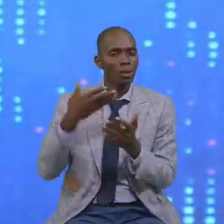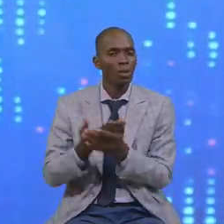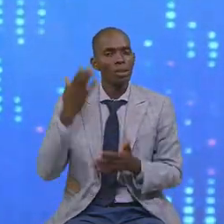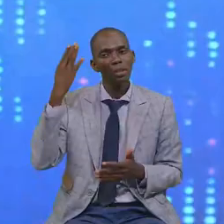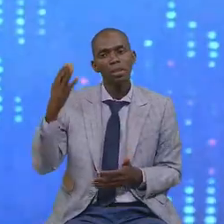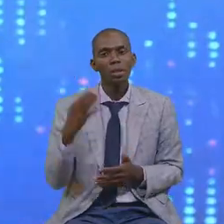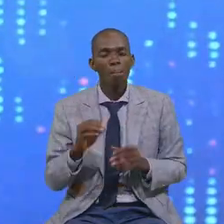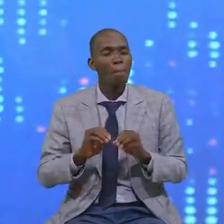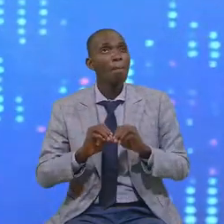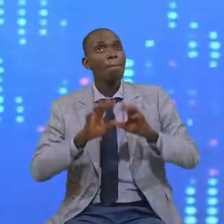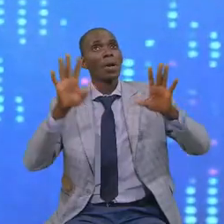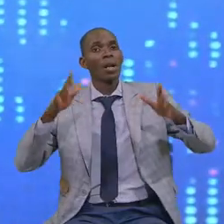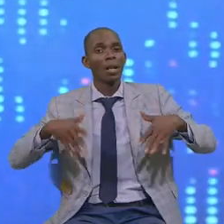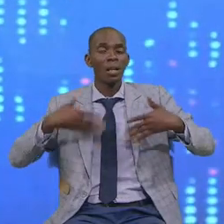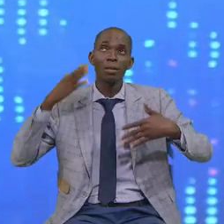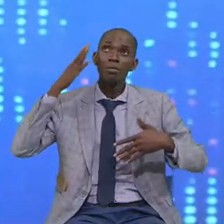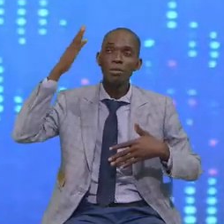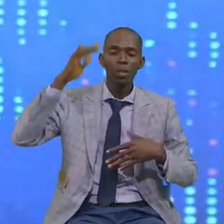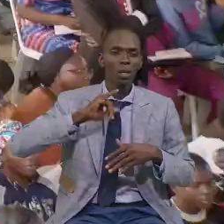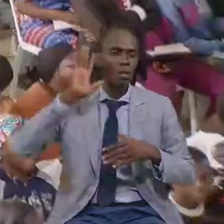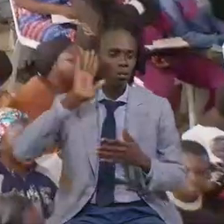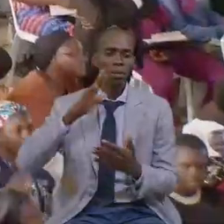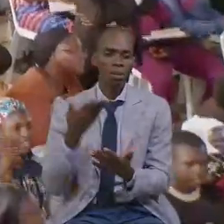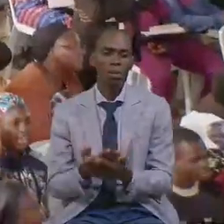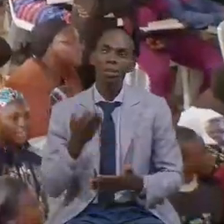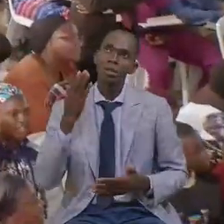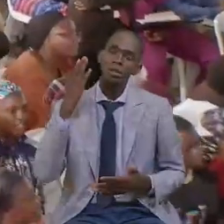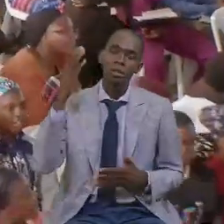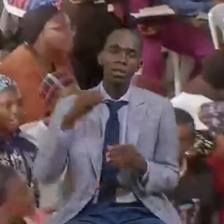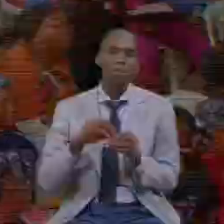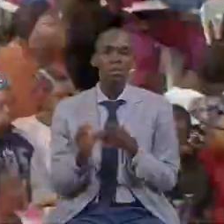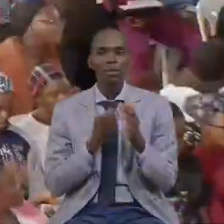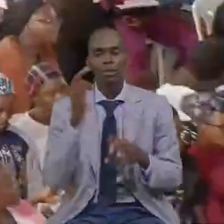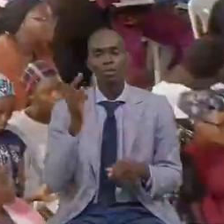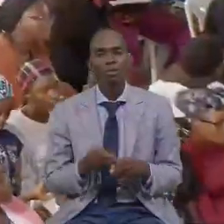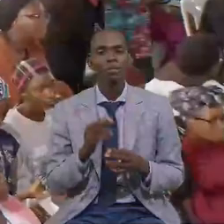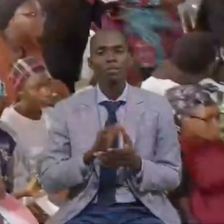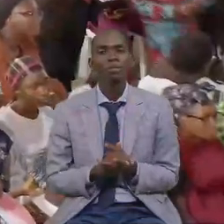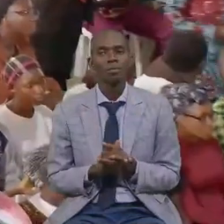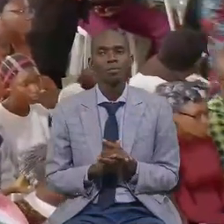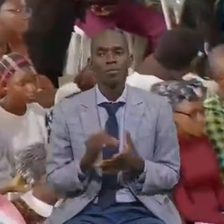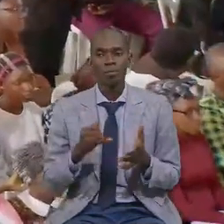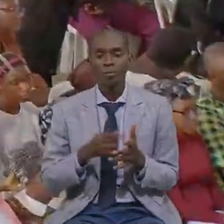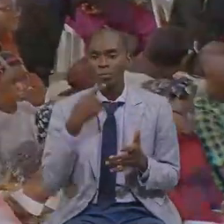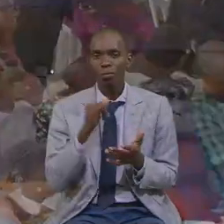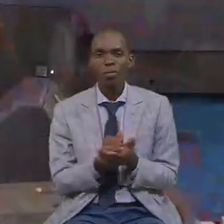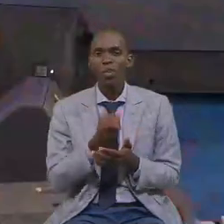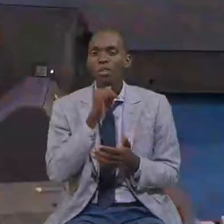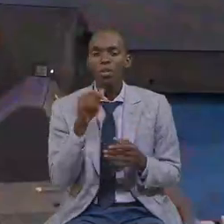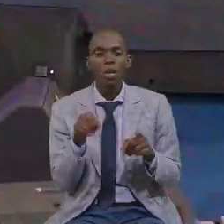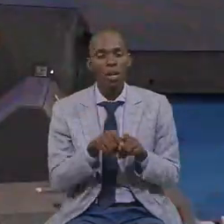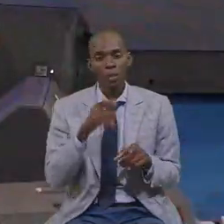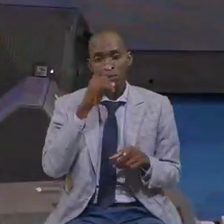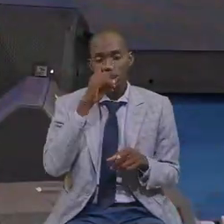ahead, I will get there in Jesus' name. It says, not as fools, but